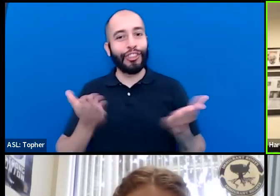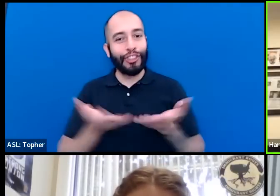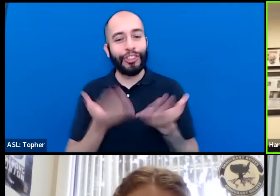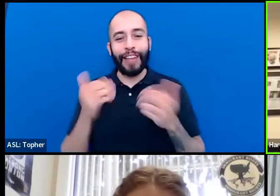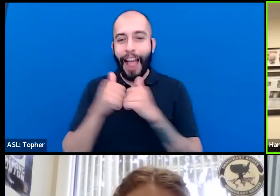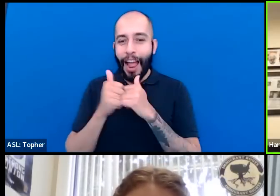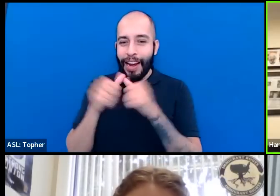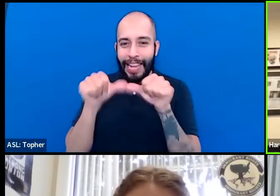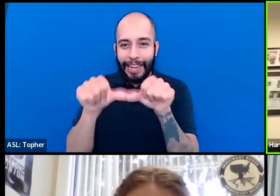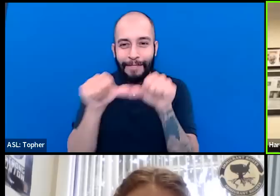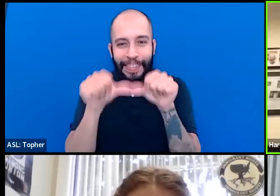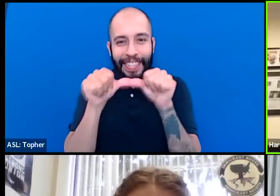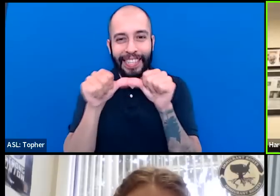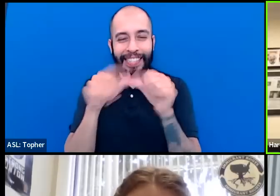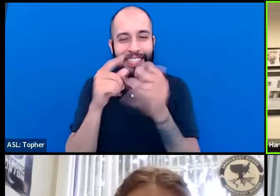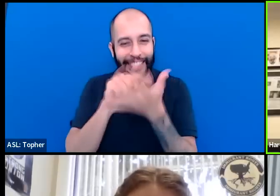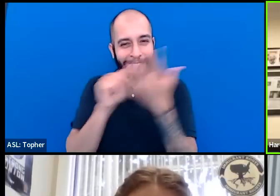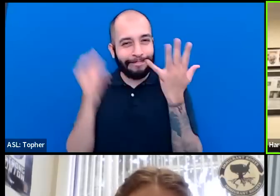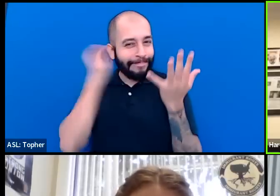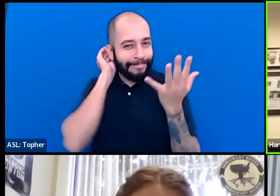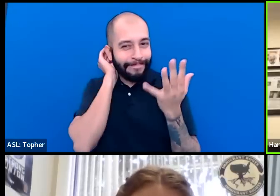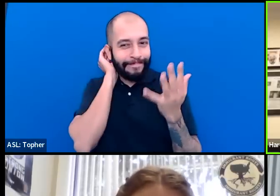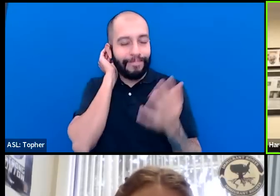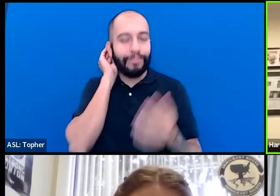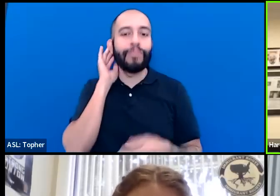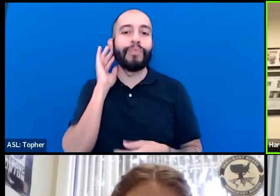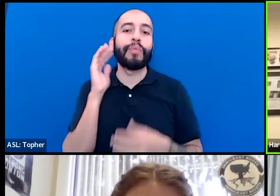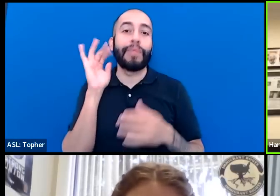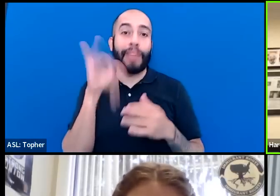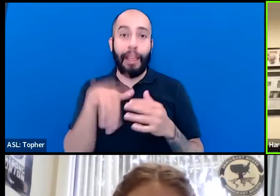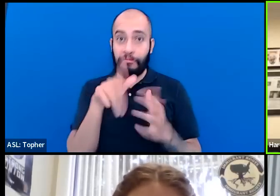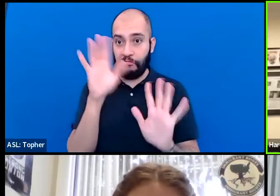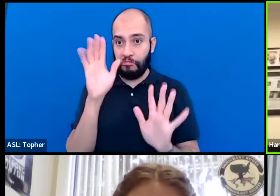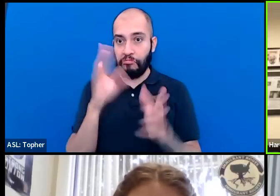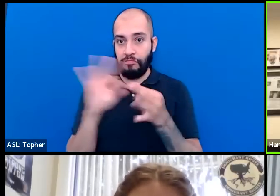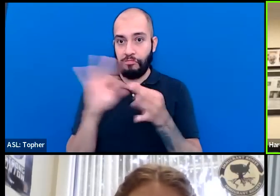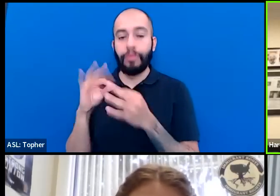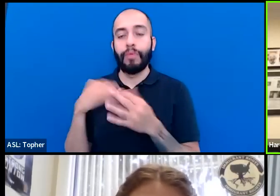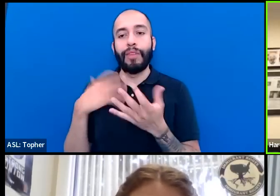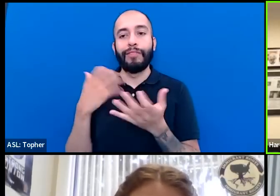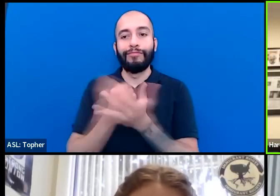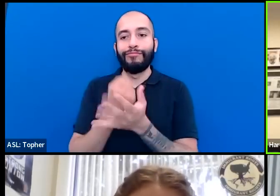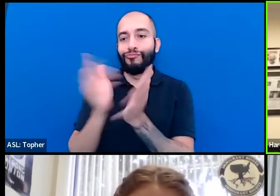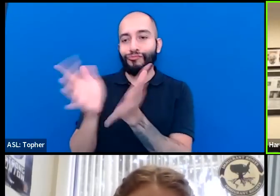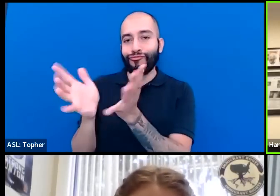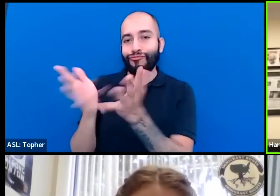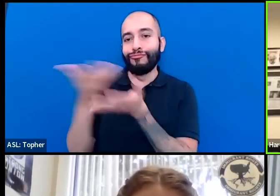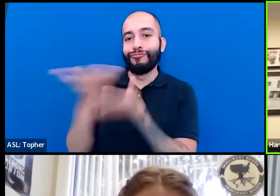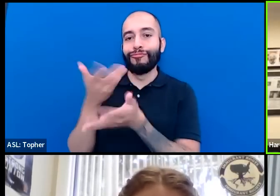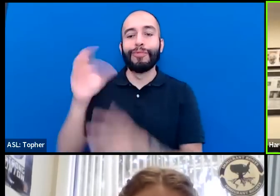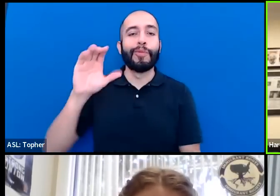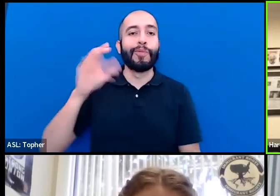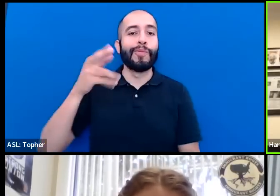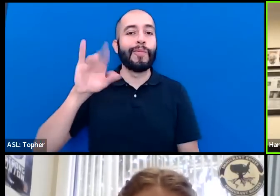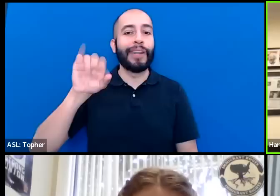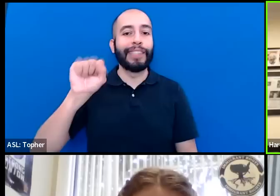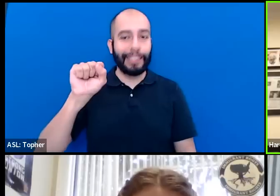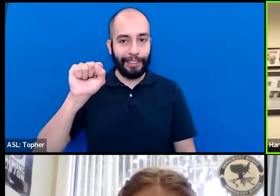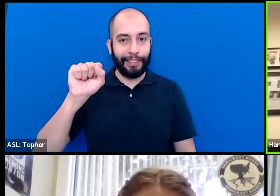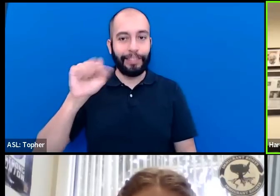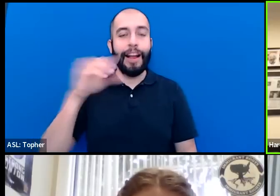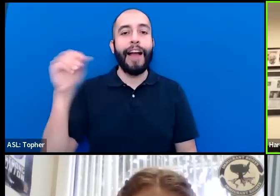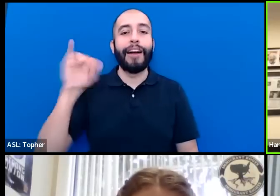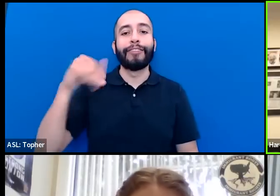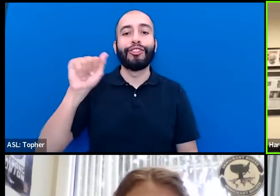to Chris and Jazz, going back and forth here. So, and what I kind of want